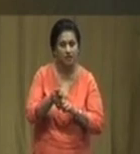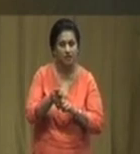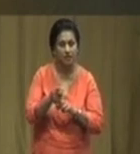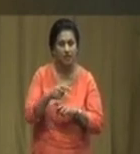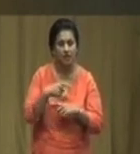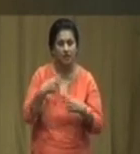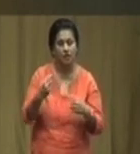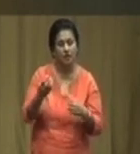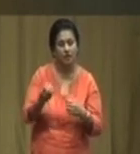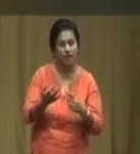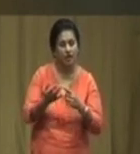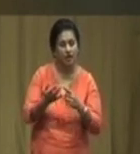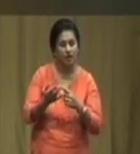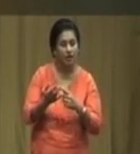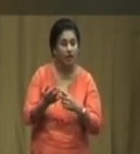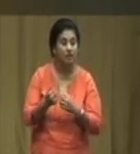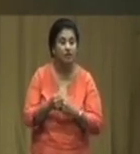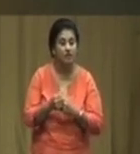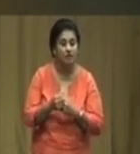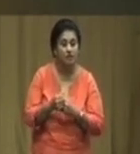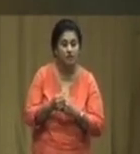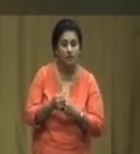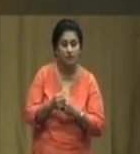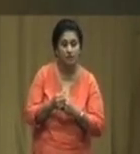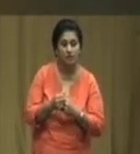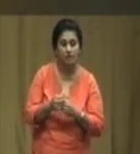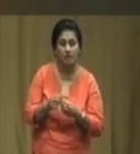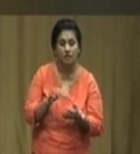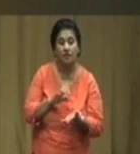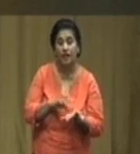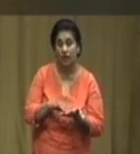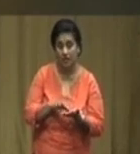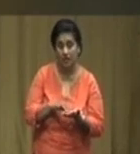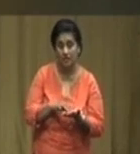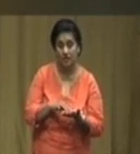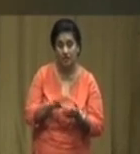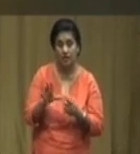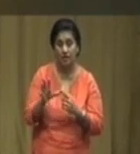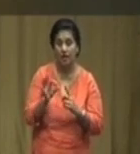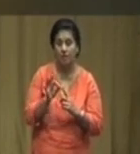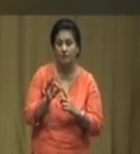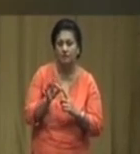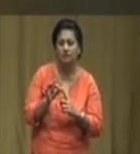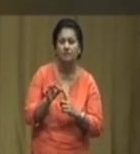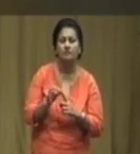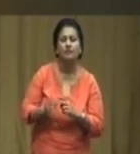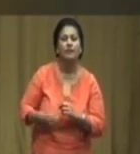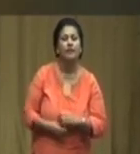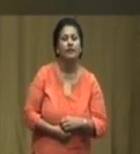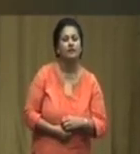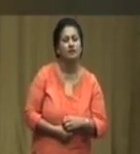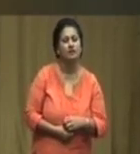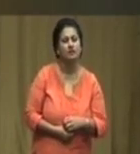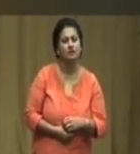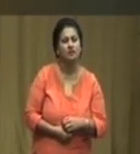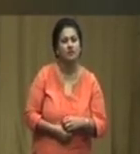price calculator. This is one of the WASC requirements, and I'm just mentioning this just as an idea of how we're going to try and keep moving forward with this. One of the things that WASC